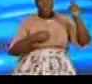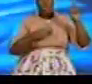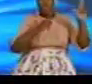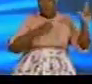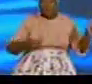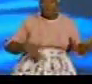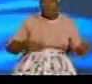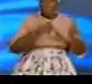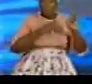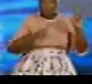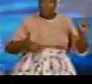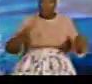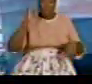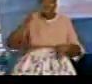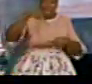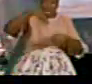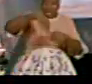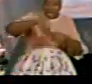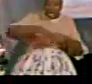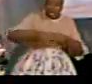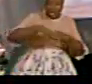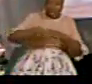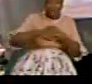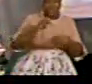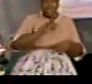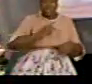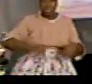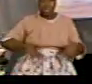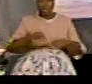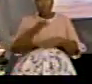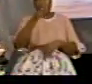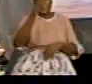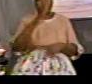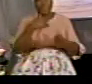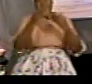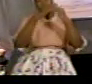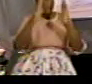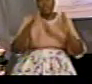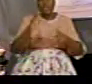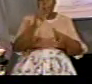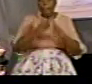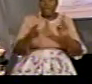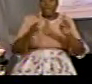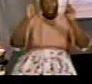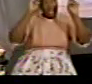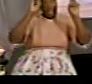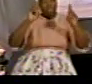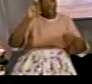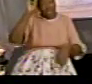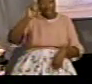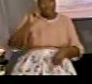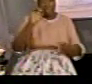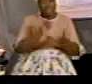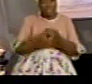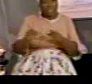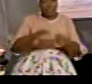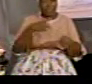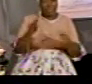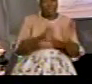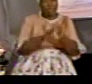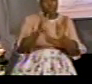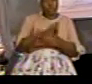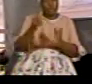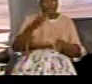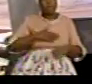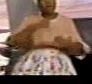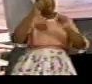Lord, Lord, shall enter into the kingdom of heaven, but he that doeth the will of